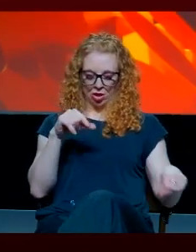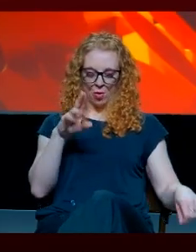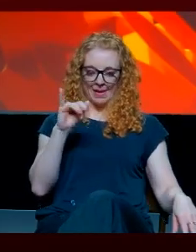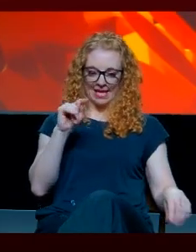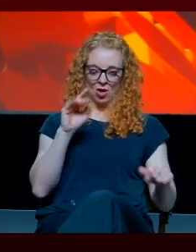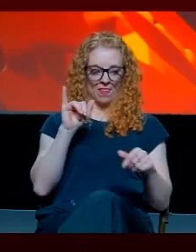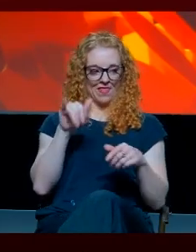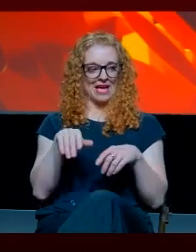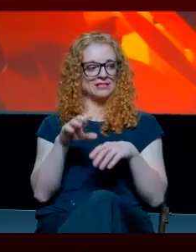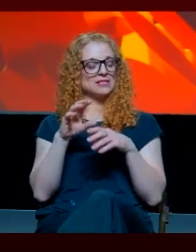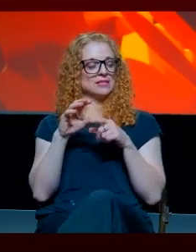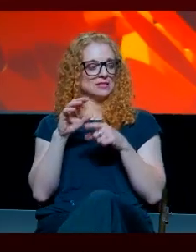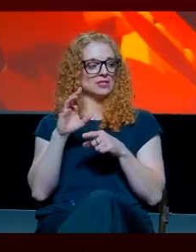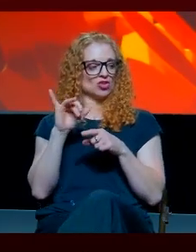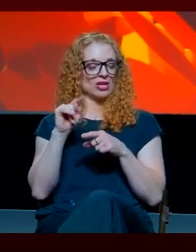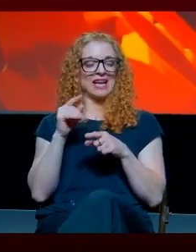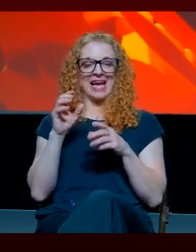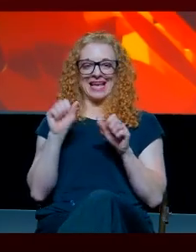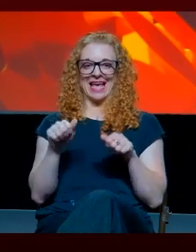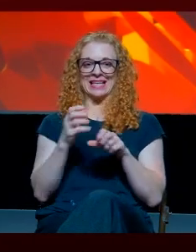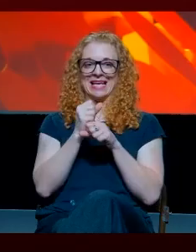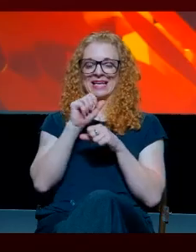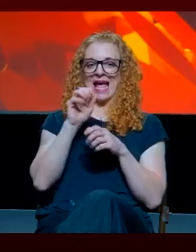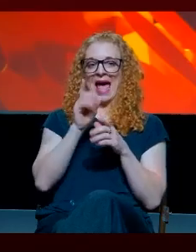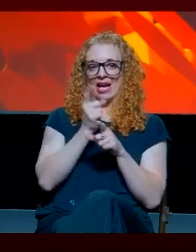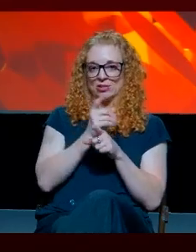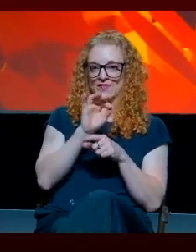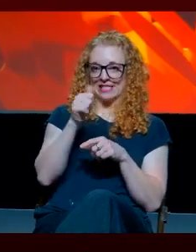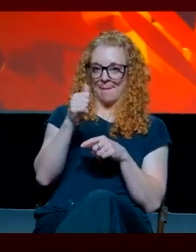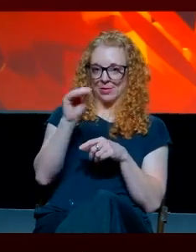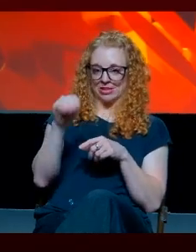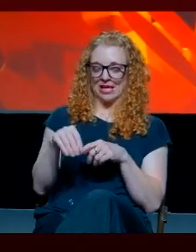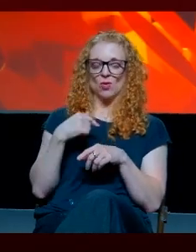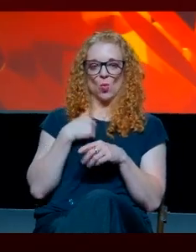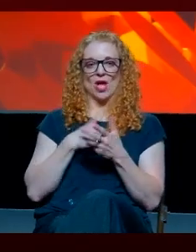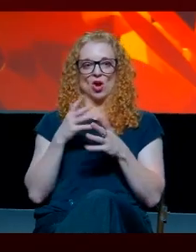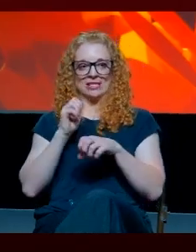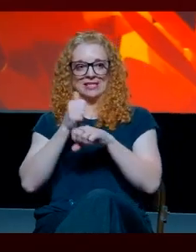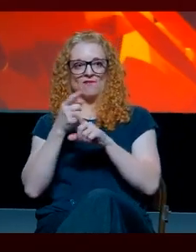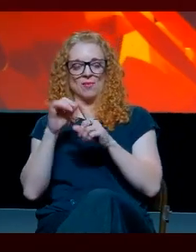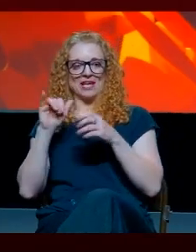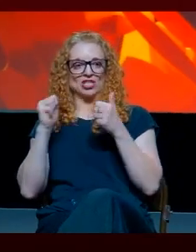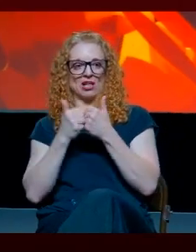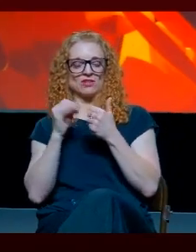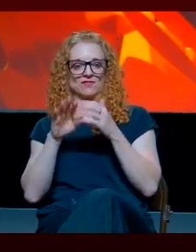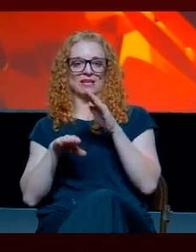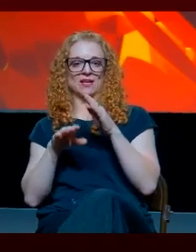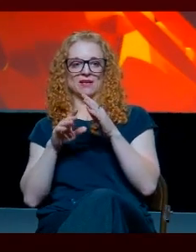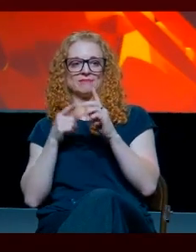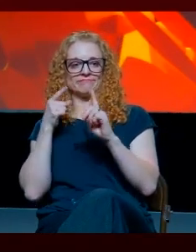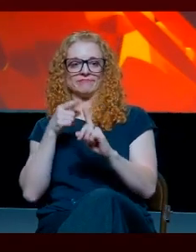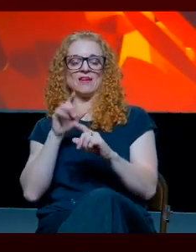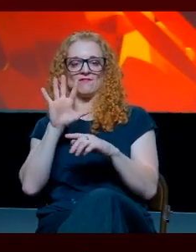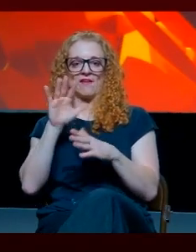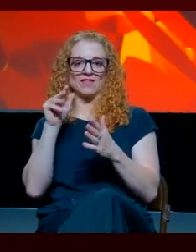I can get with an accuracy of 10%, and this is what we set on that challenge of getting to 5K.